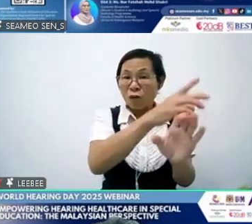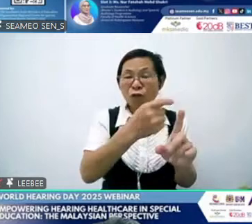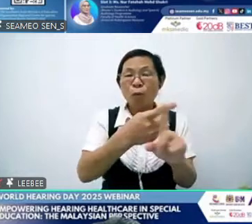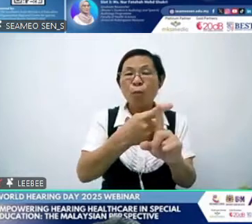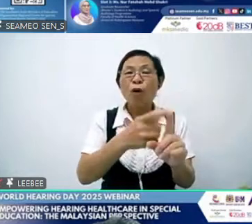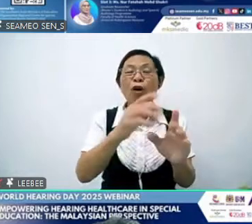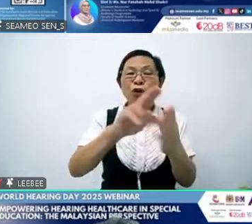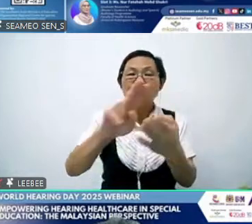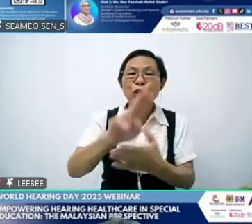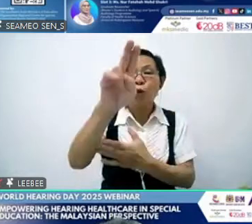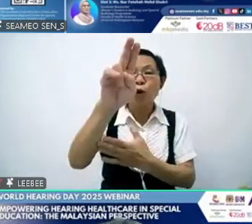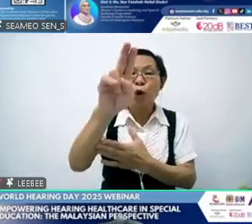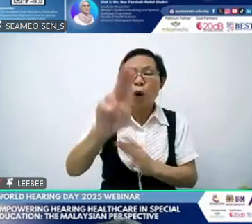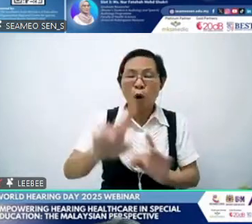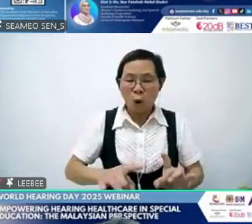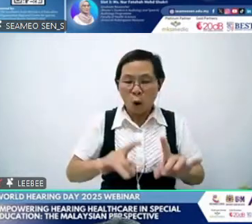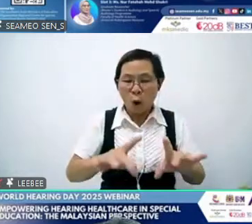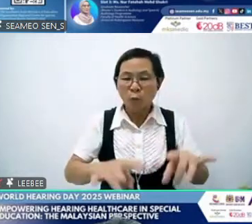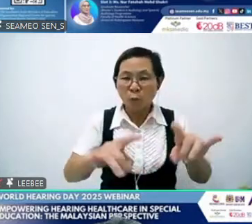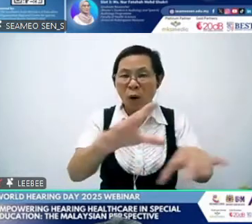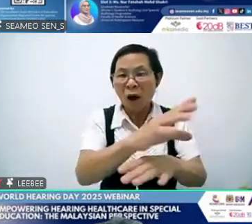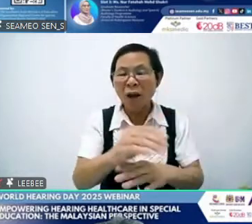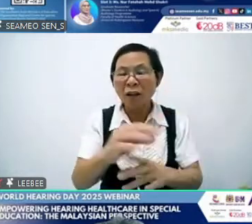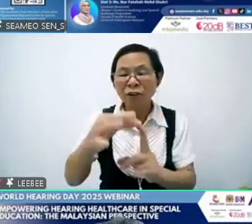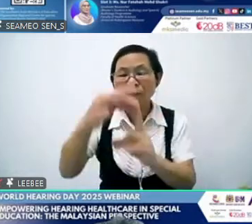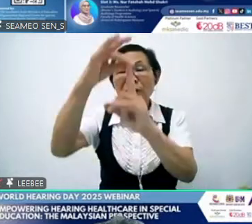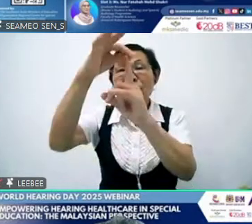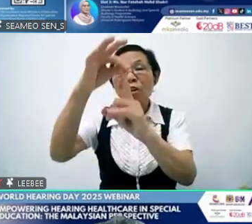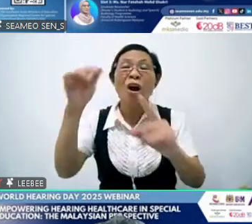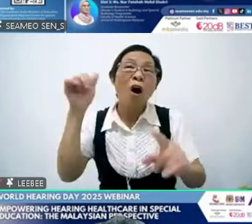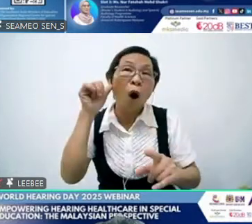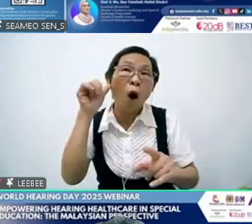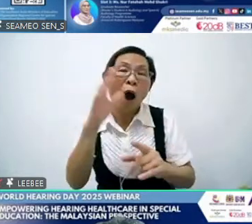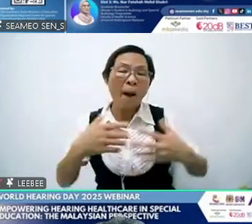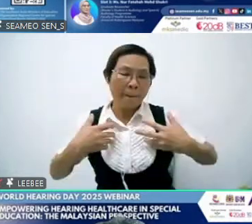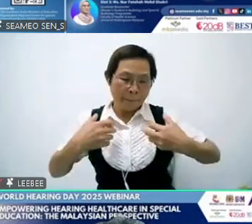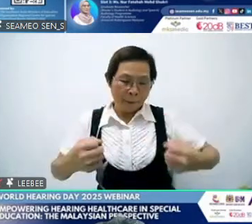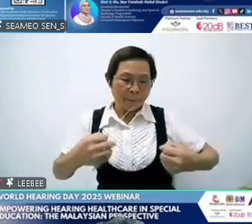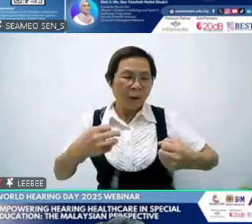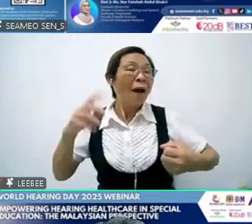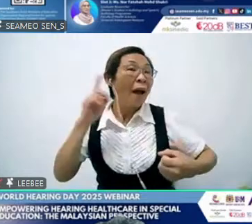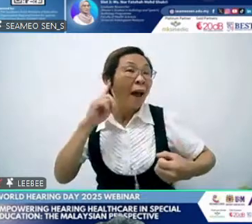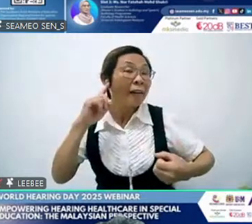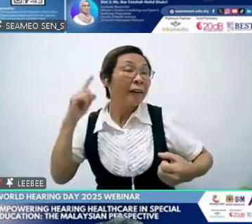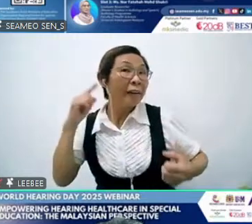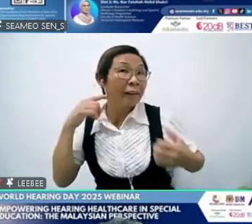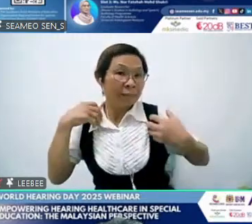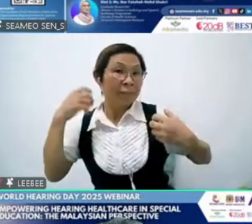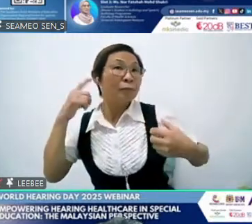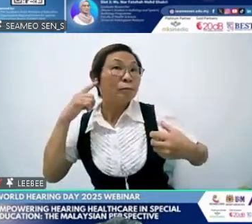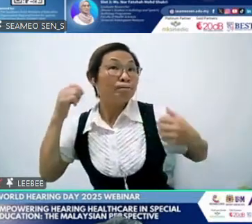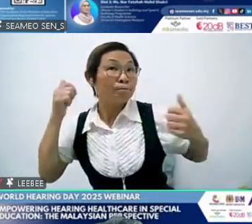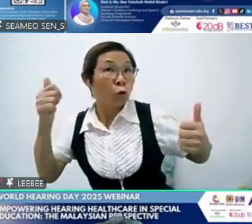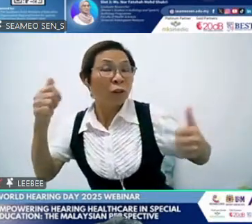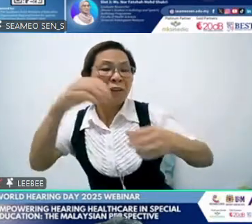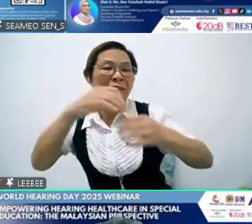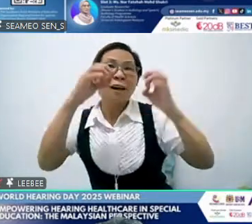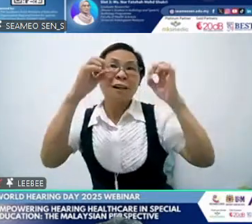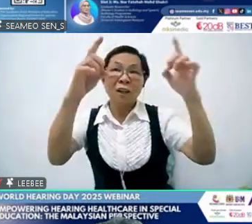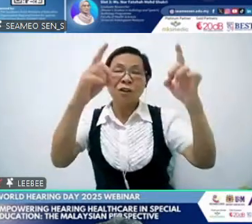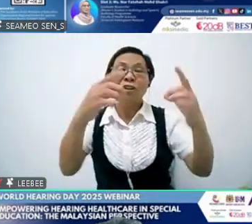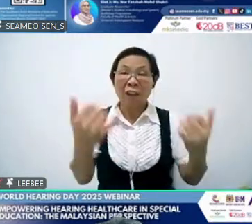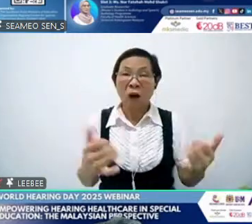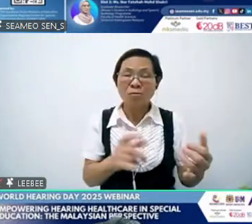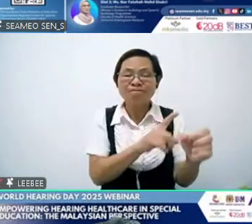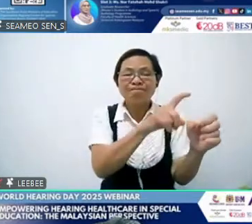directed her expertise towards pediatric audiology and health and hearing health education. She is currently